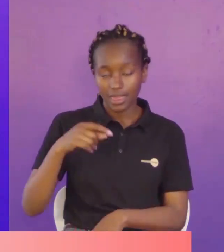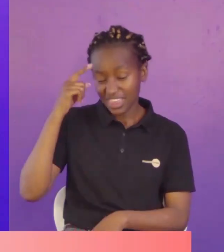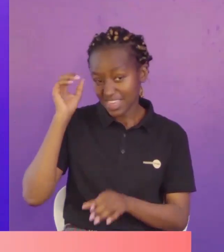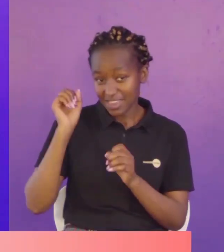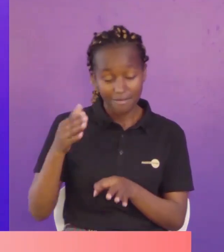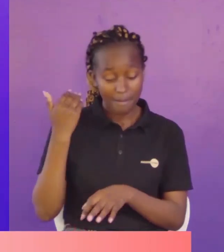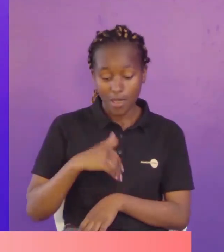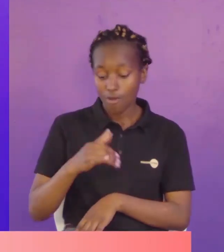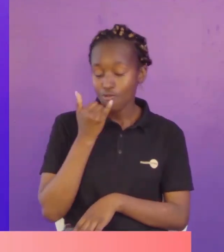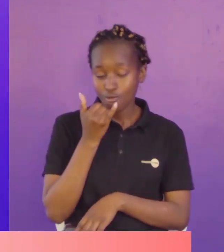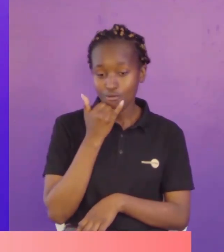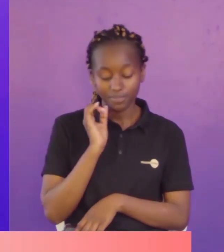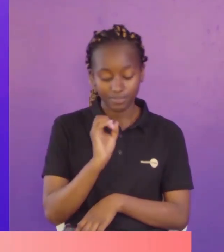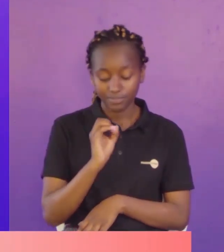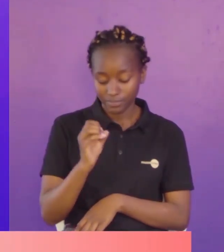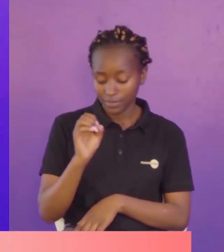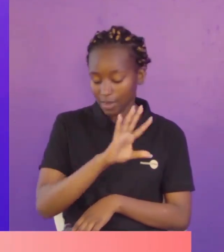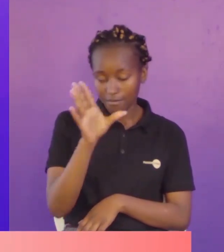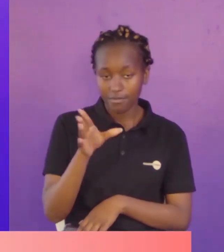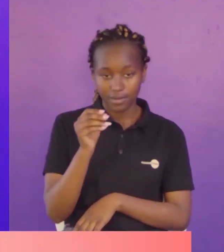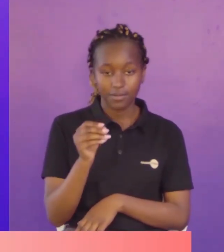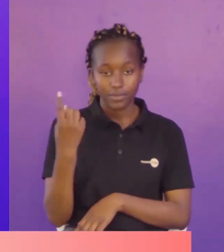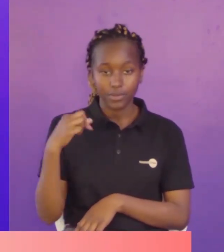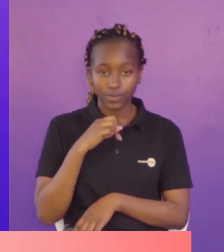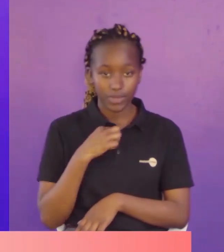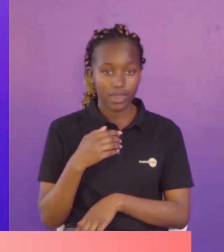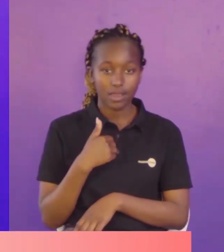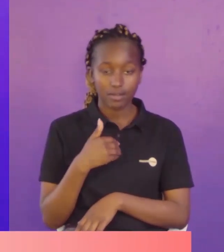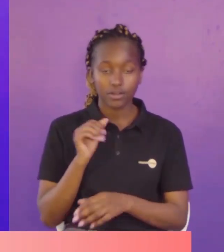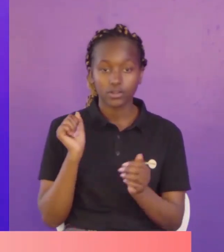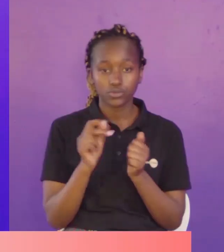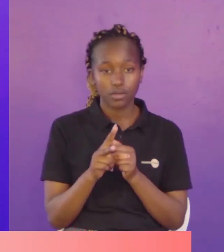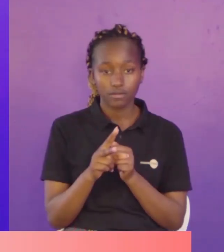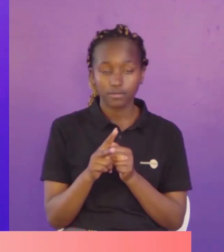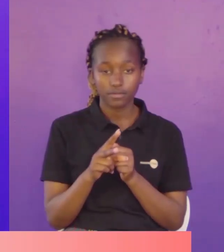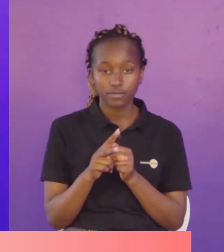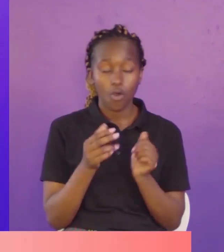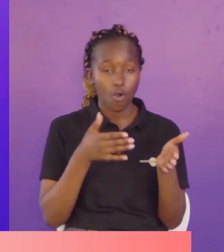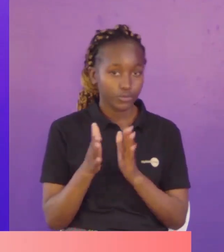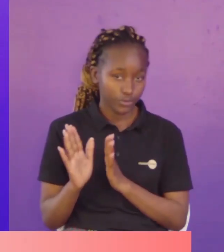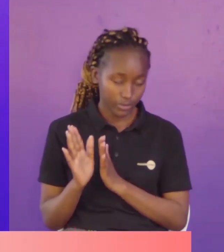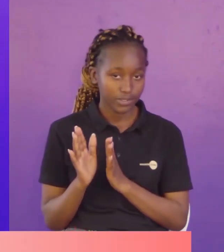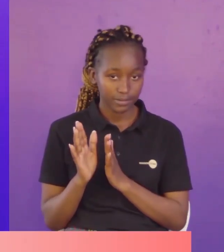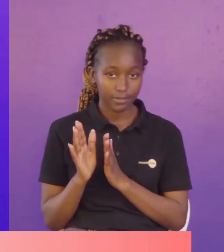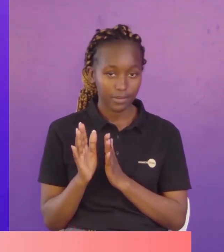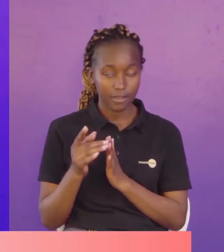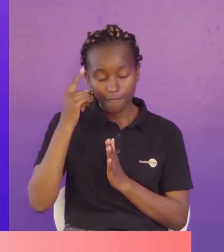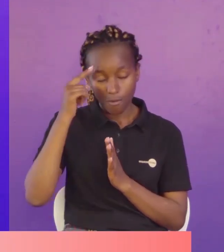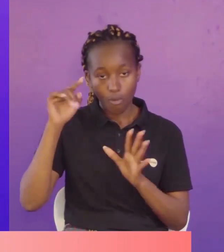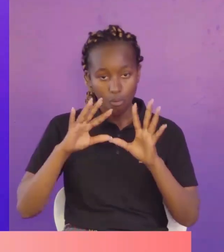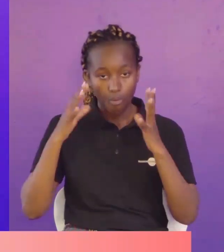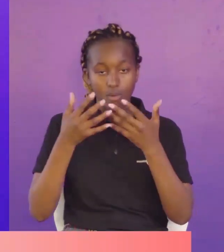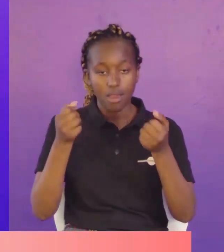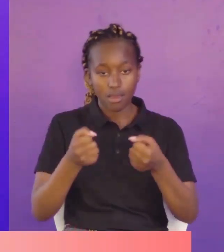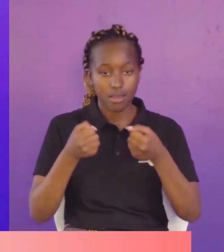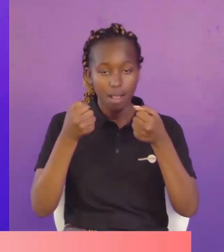not wrong, Africa, we only have 12 slots for the World Cup.